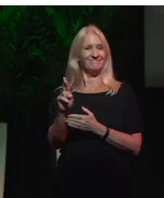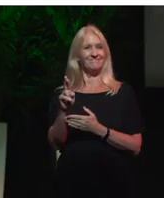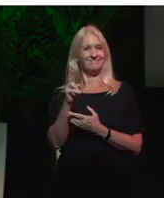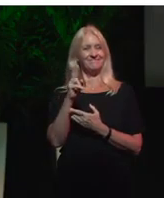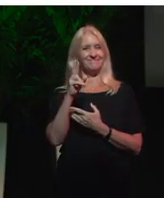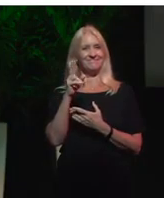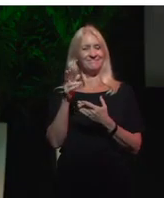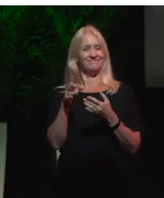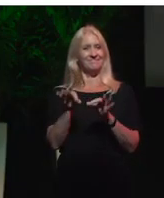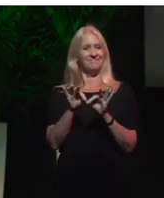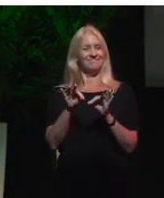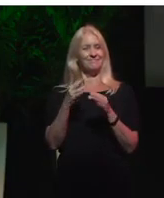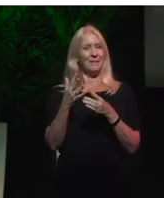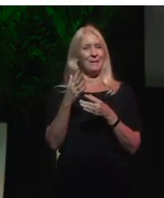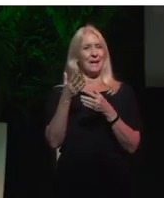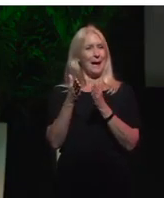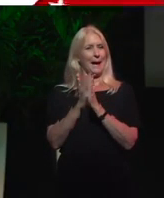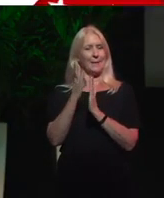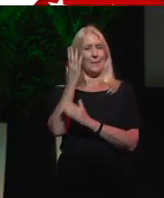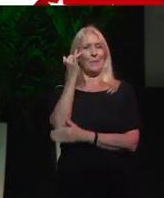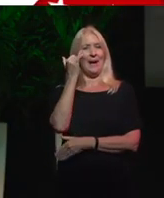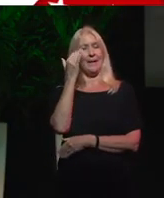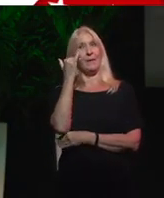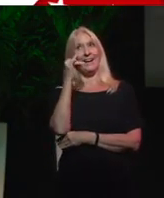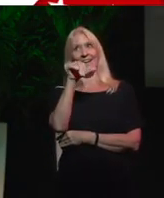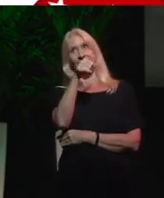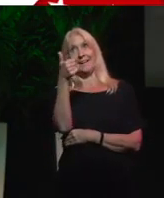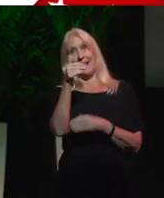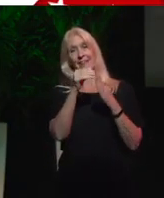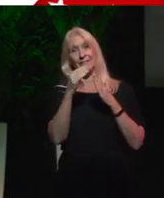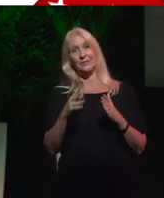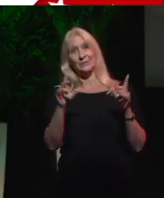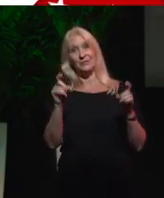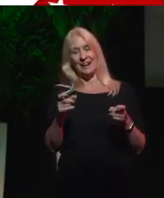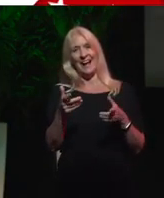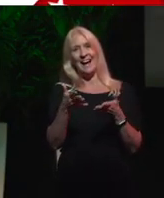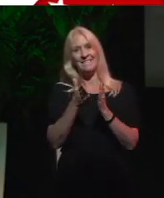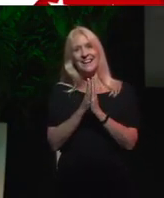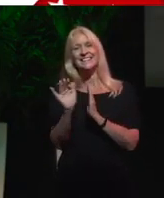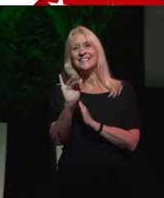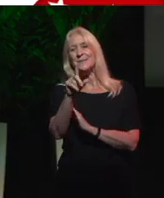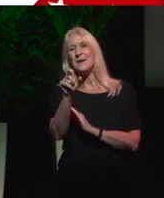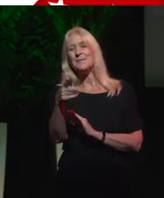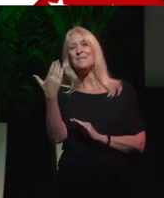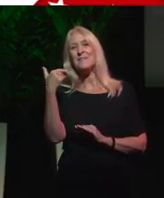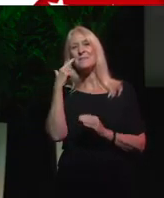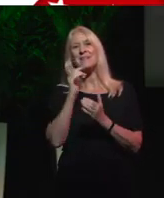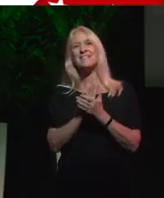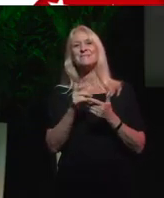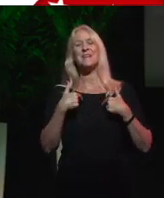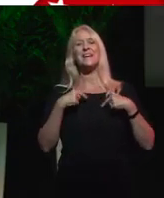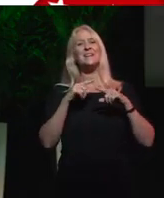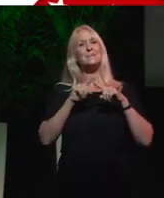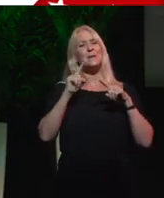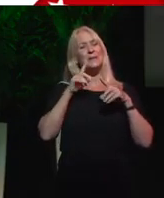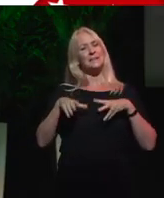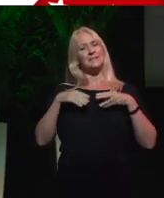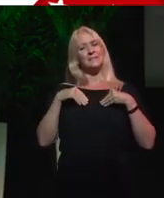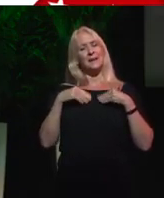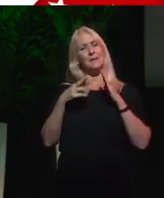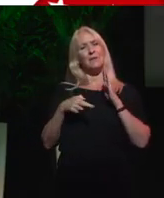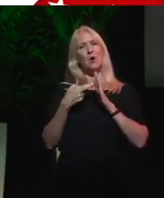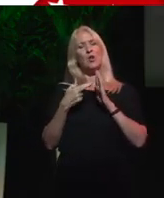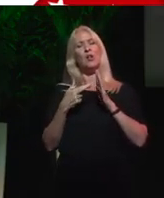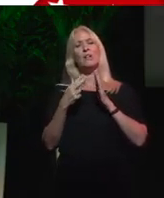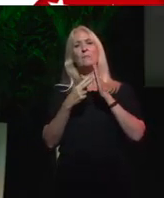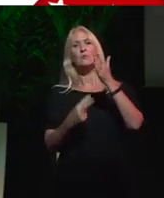So you might be asking why. Why do we need another student survey? I've asked that too, believe me. When I assumed my role with Bridges, I realized there